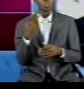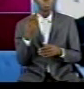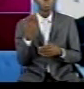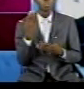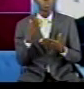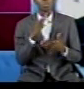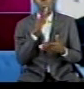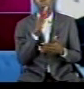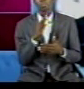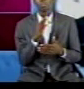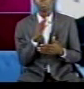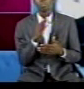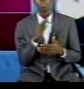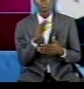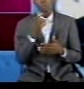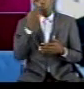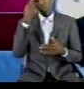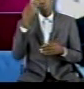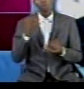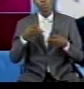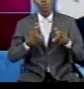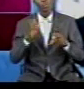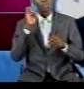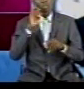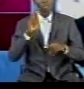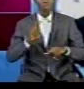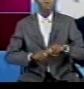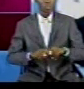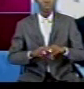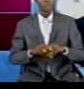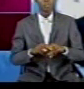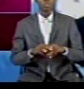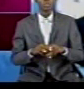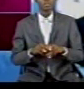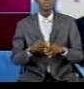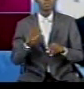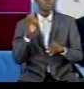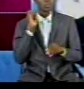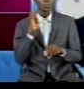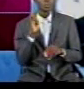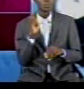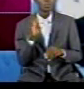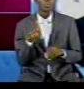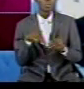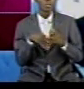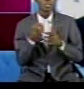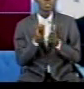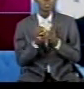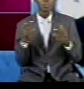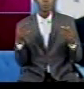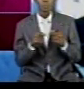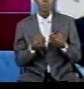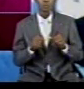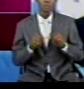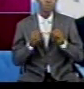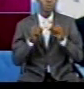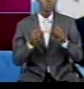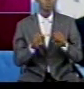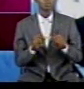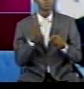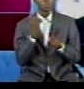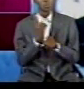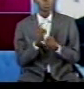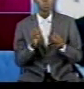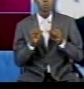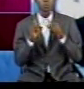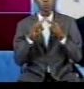had to adjust the chair to make sure that I'm able to get myself. But I discovered the pain persisted. But I kept on believing God. When the